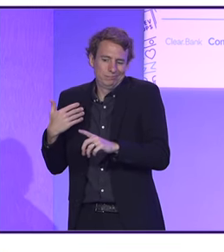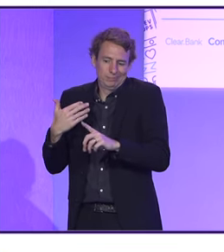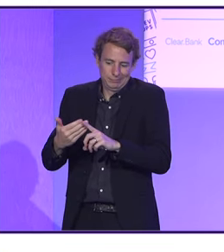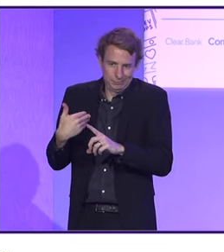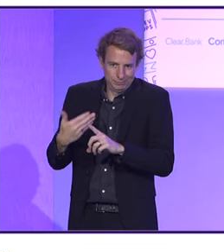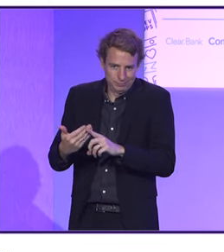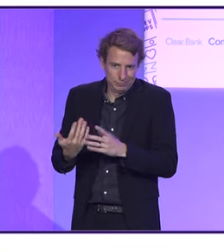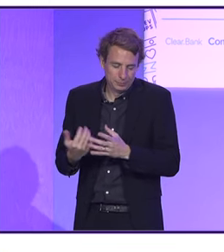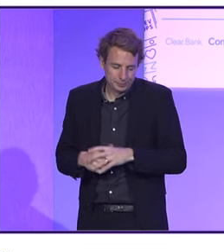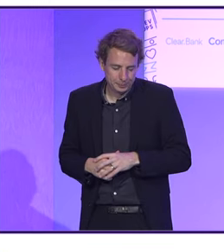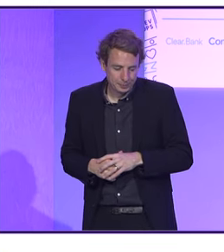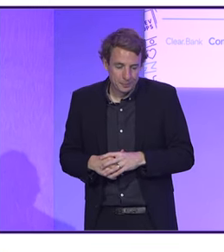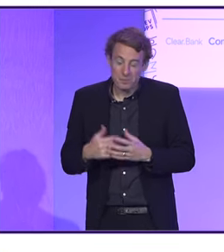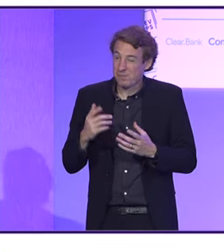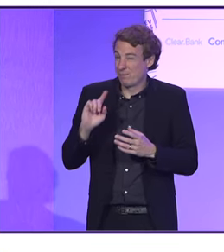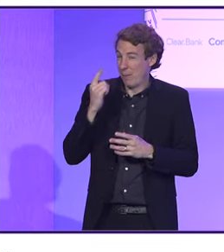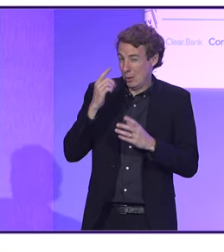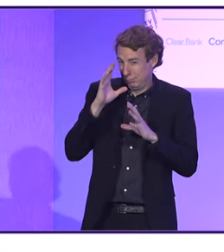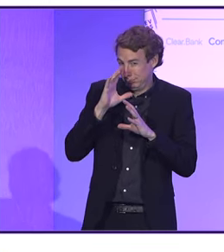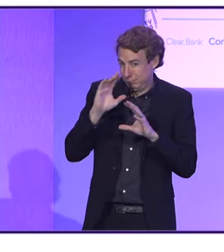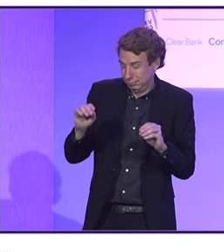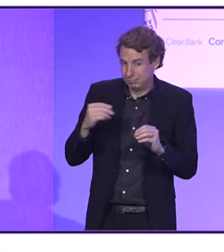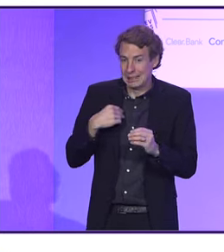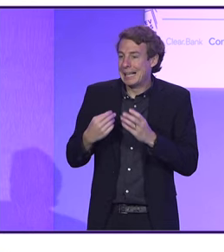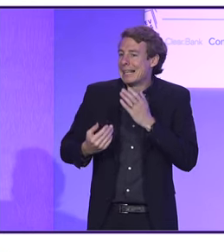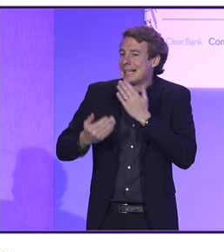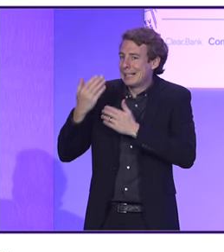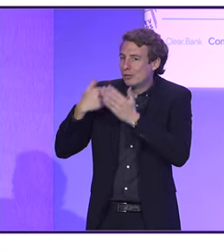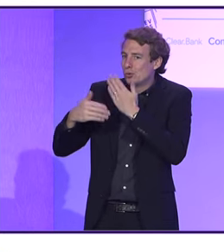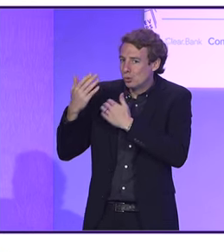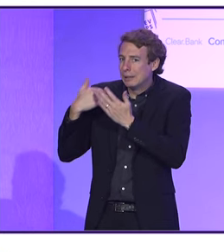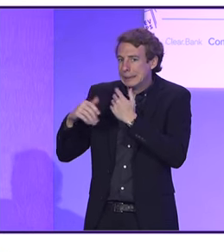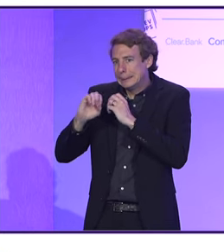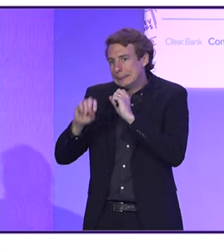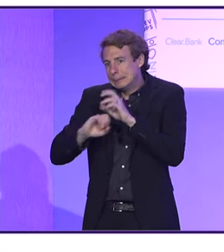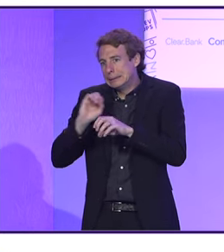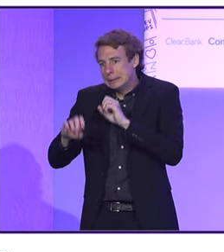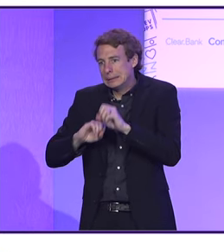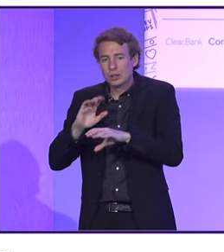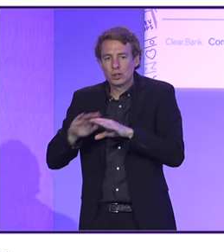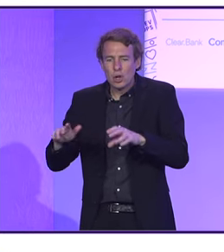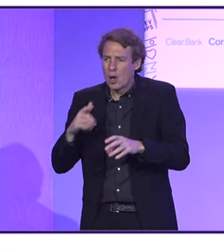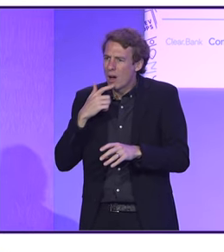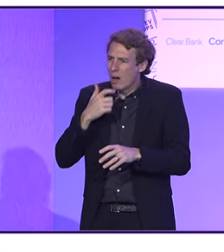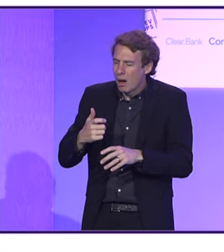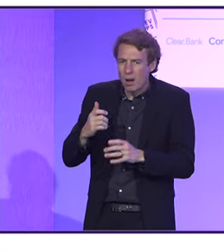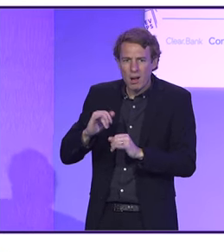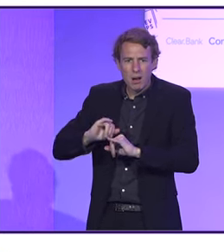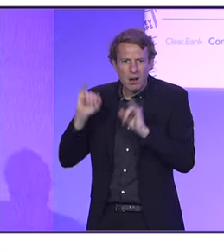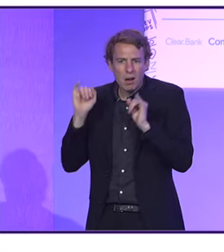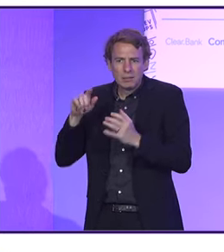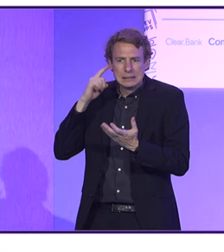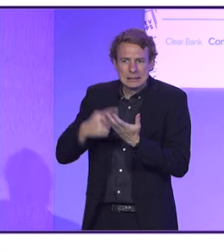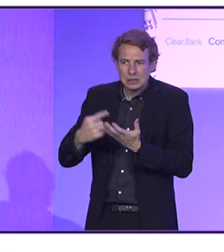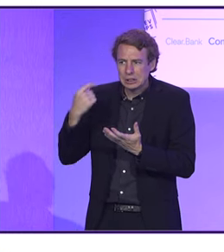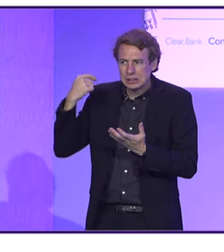disclaimer. We're here as historians. This is a sort of history of about 10 years. We're not here to judge decisions that were made in the past. We have the